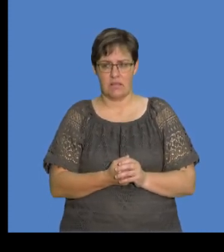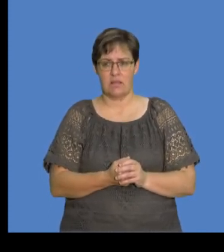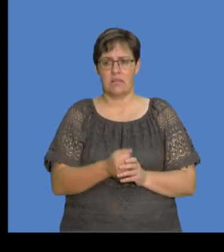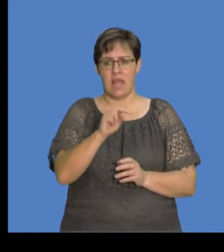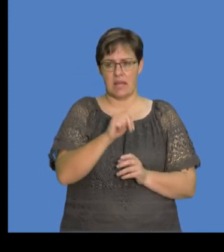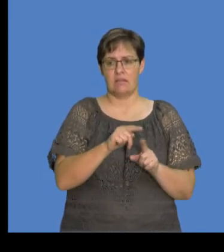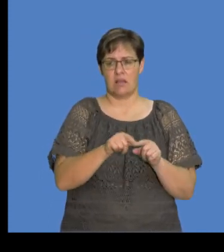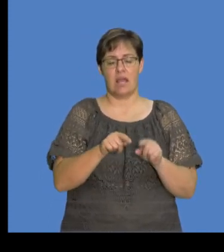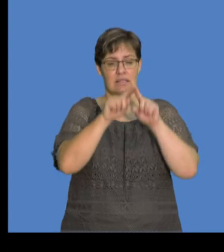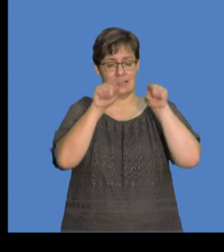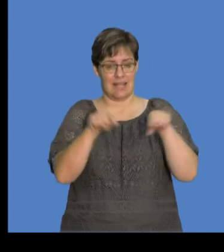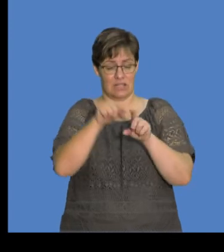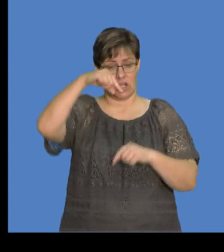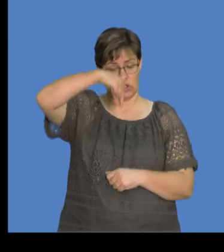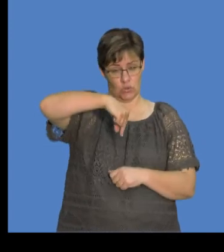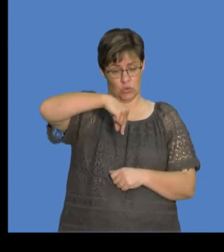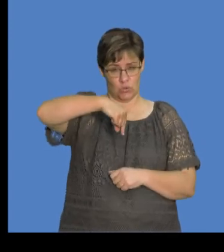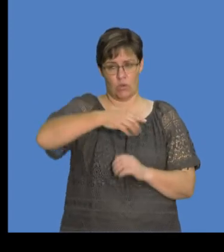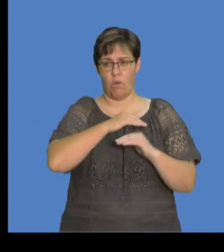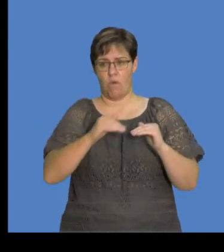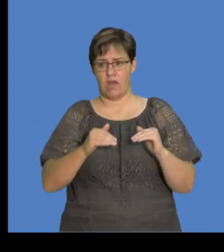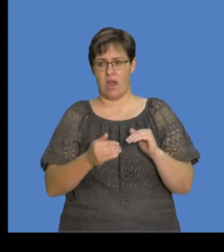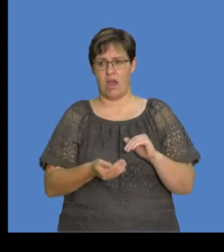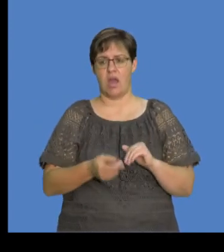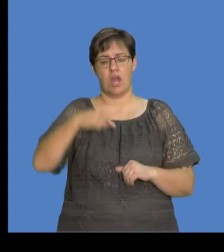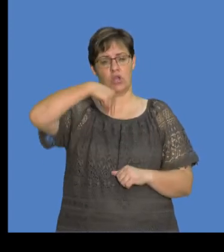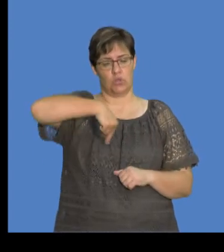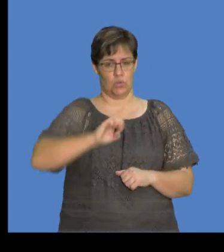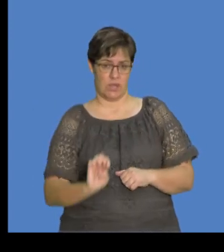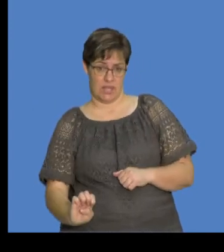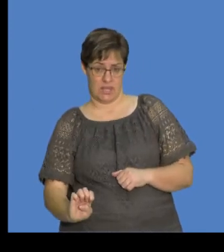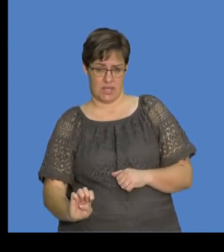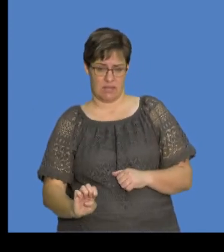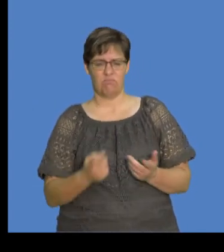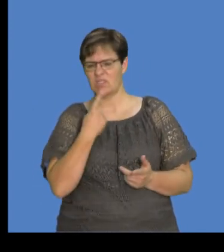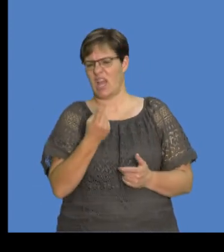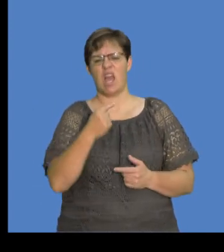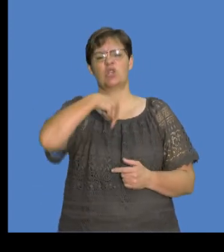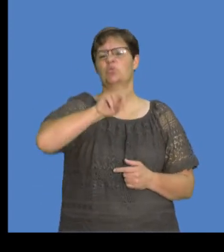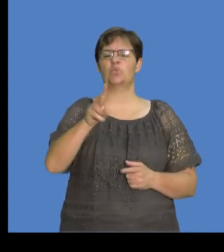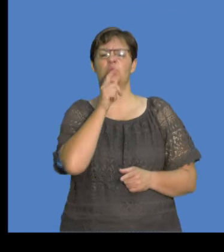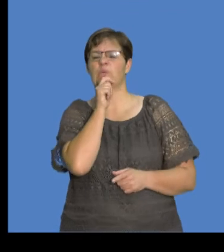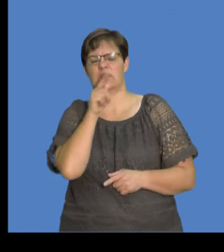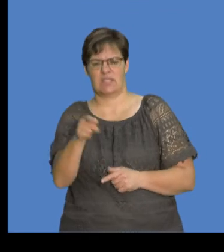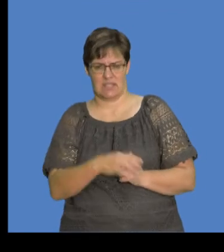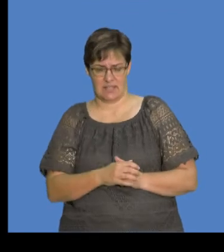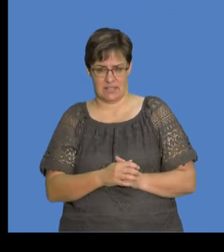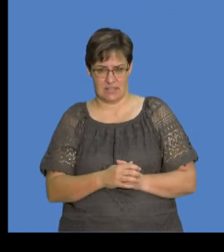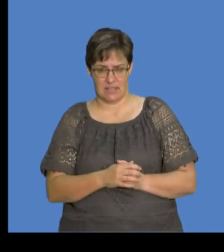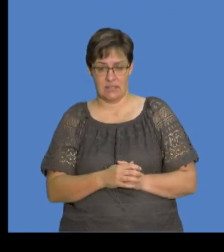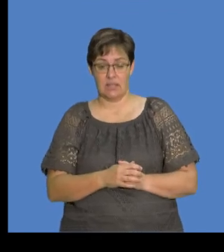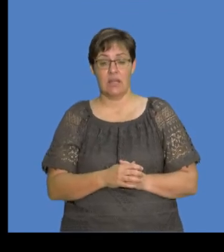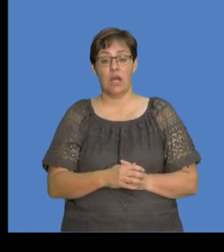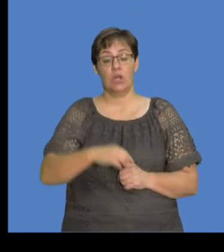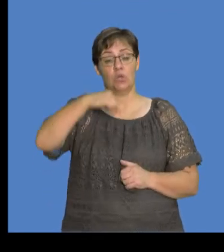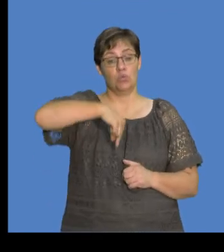Q over the elementary charge. Now, let's use for argument's sake Q2, okay? Finally,